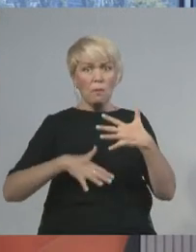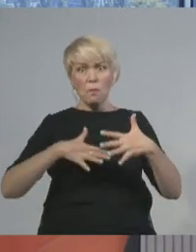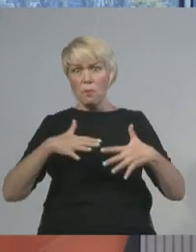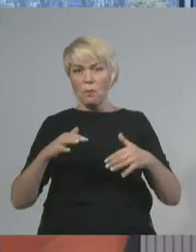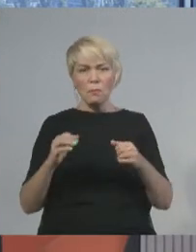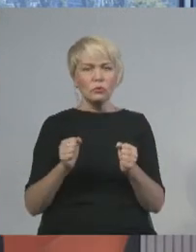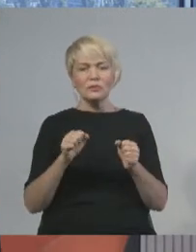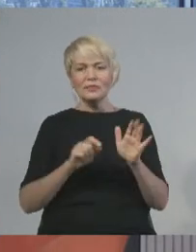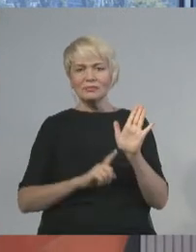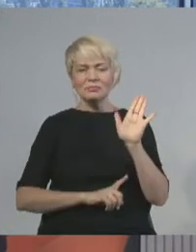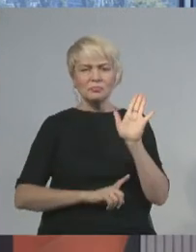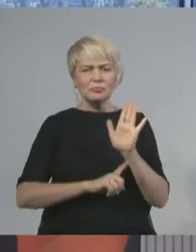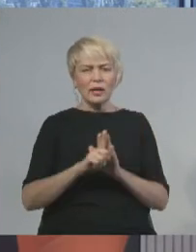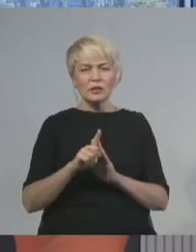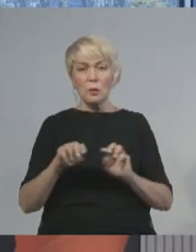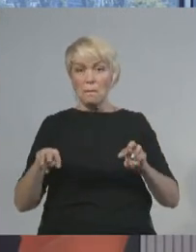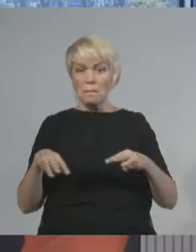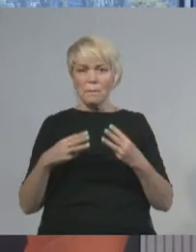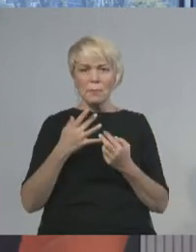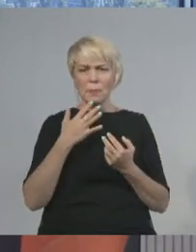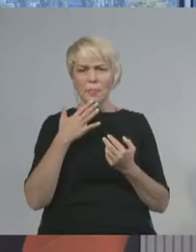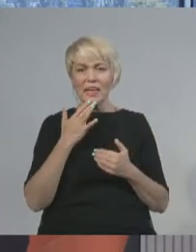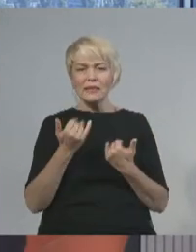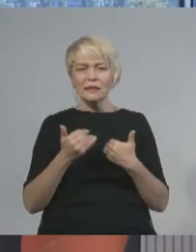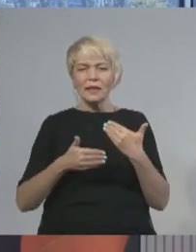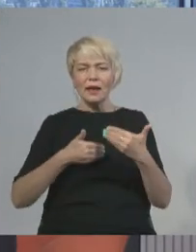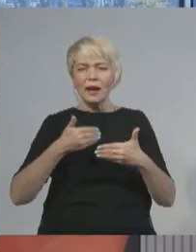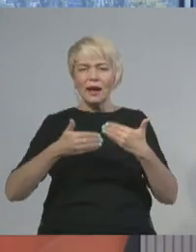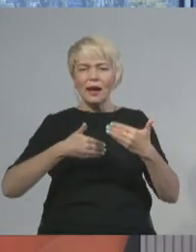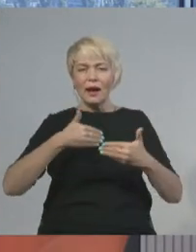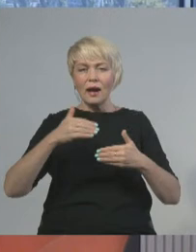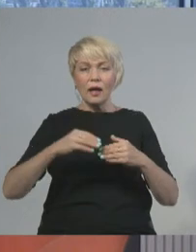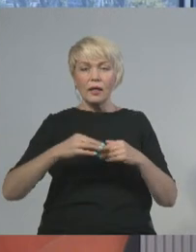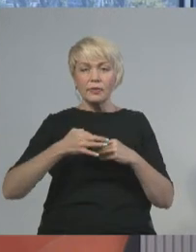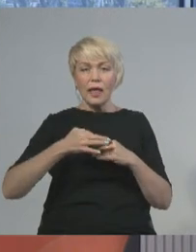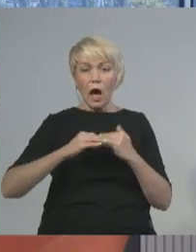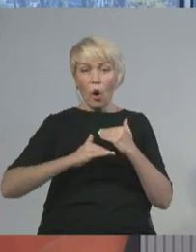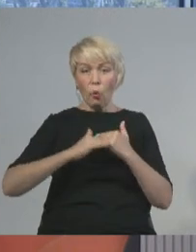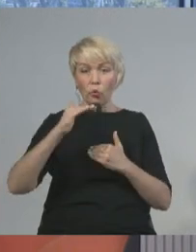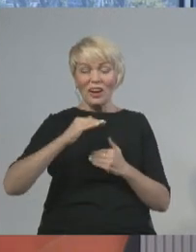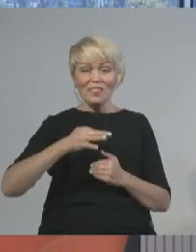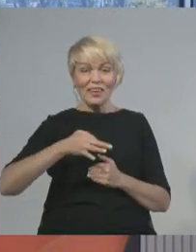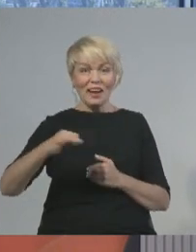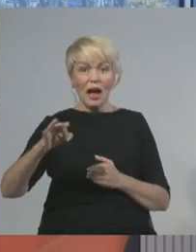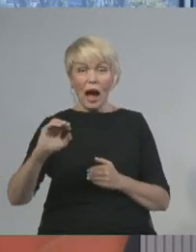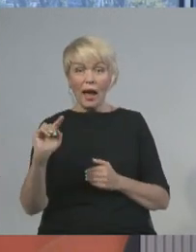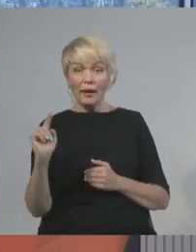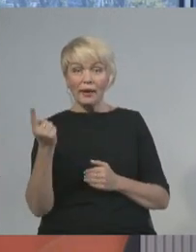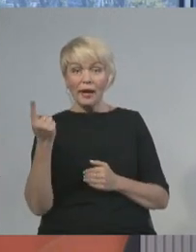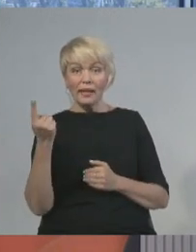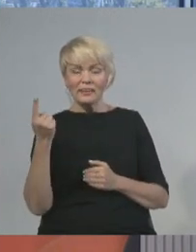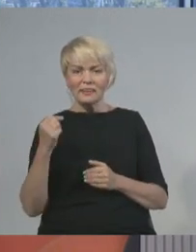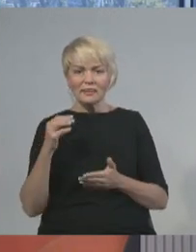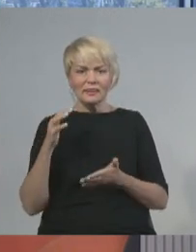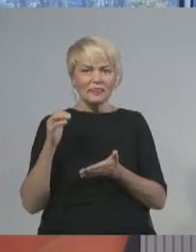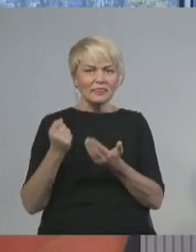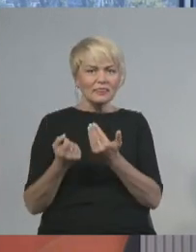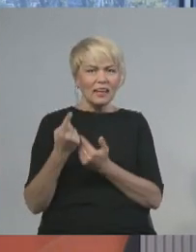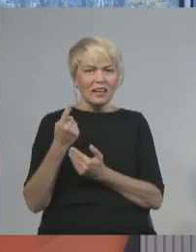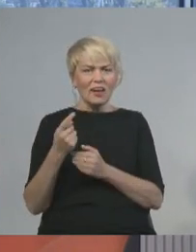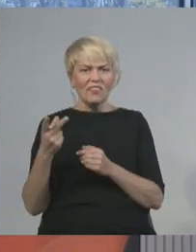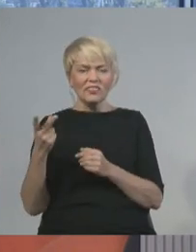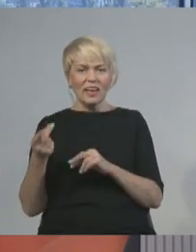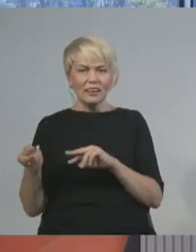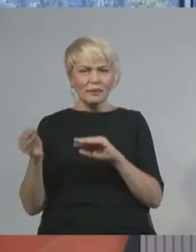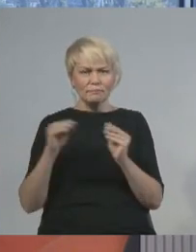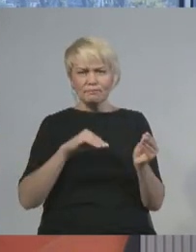absence of systemic work in this direction it all started in march and april this year and now a